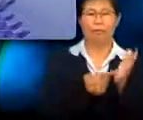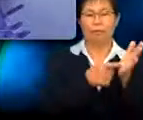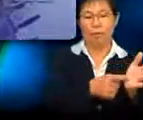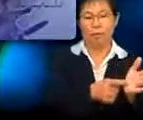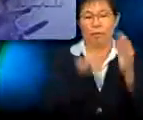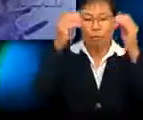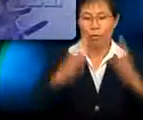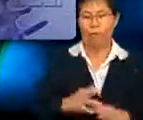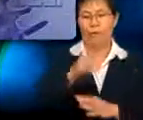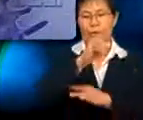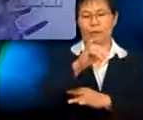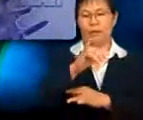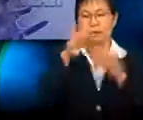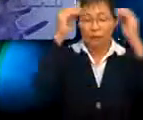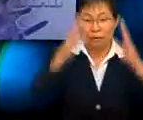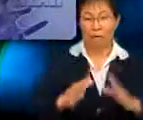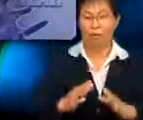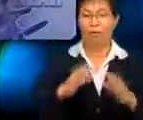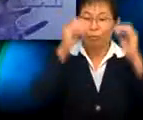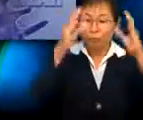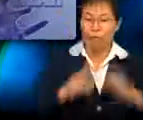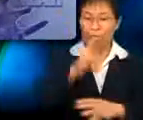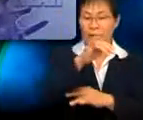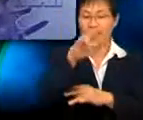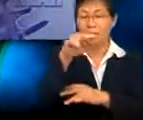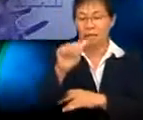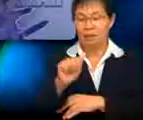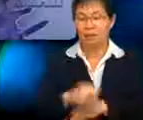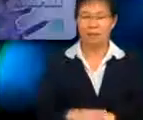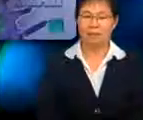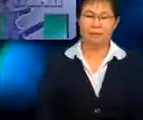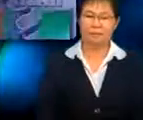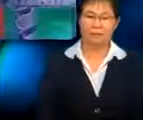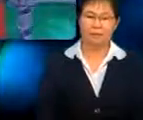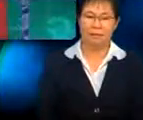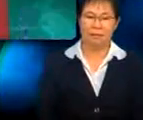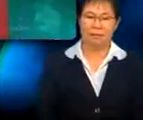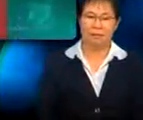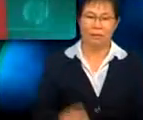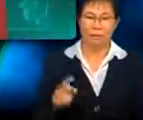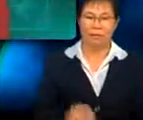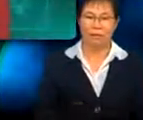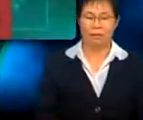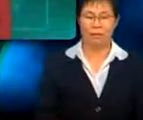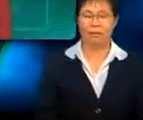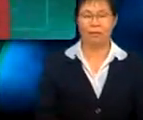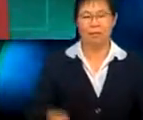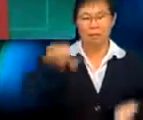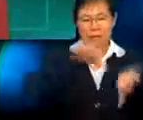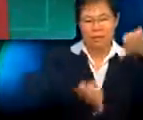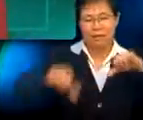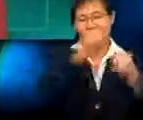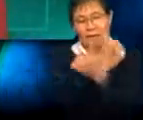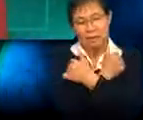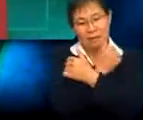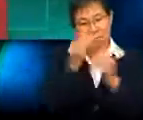Presenting Professor of the Millennium, Professor Nina! Greeting fellow